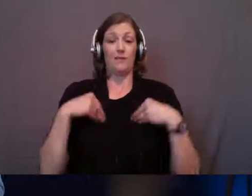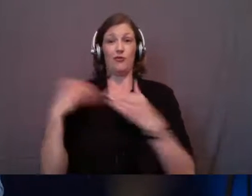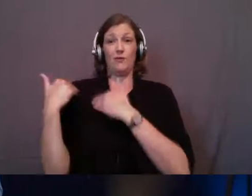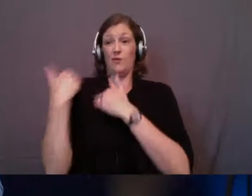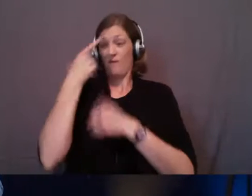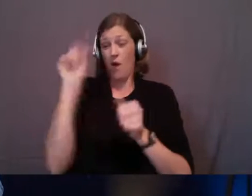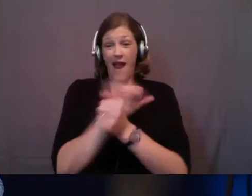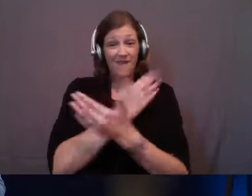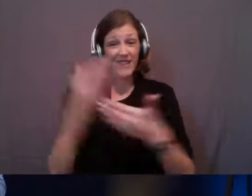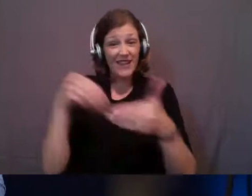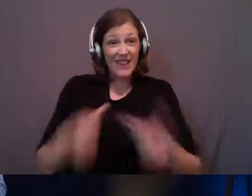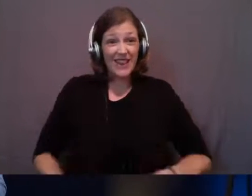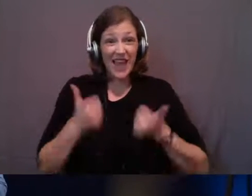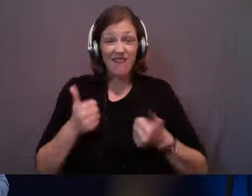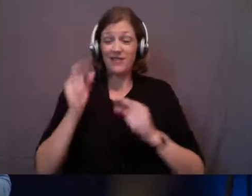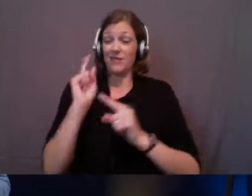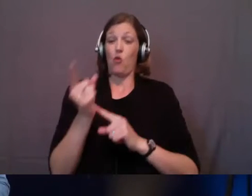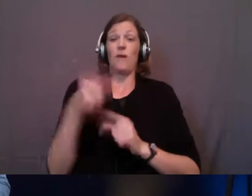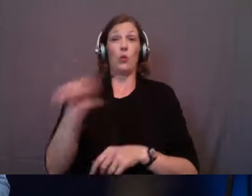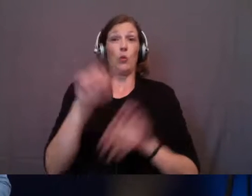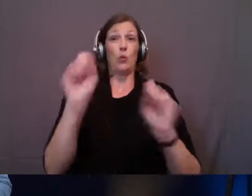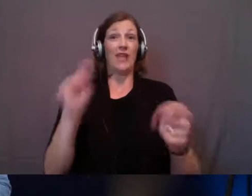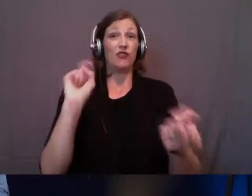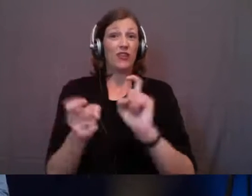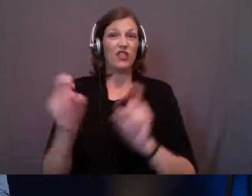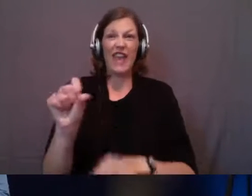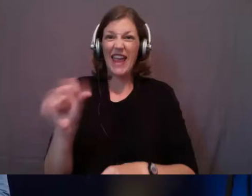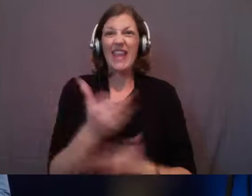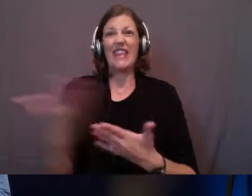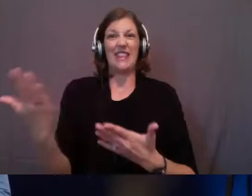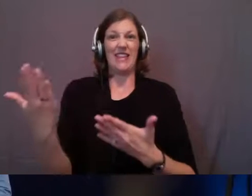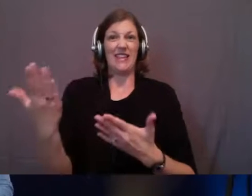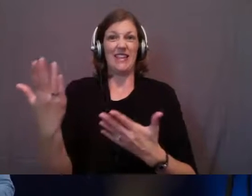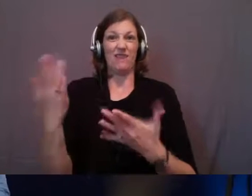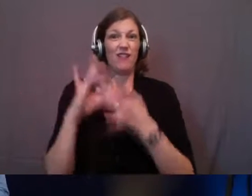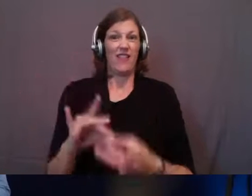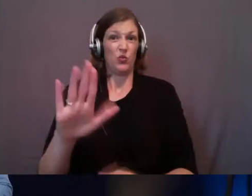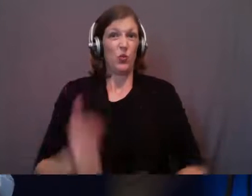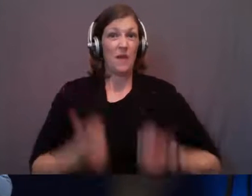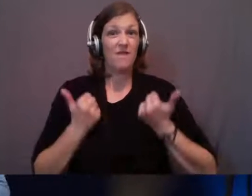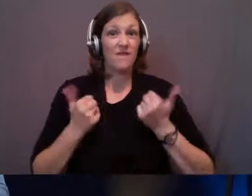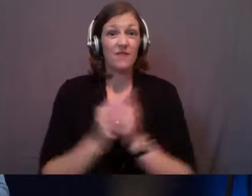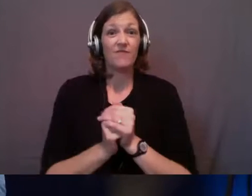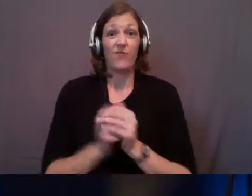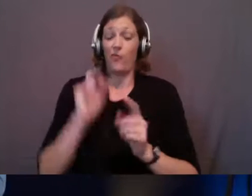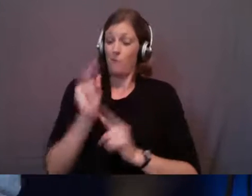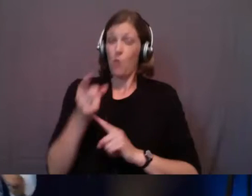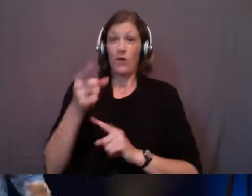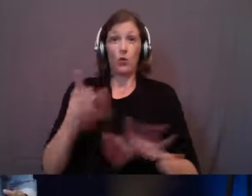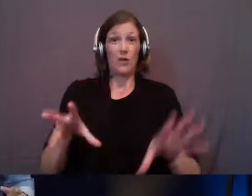is the moment you can change anything about your life. The moment you take responsibility